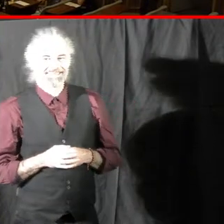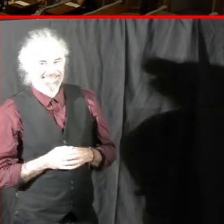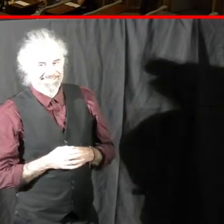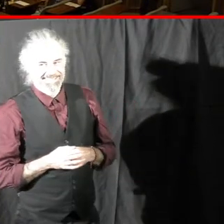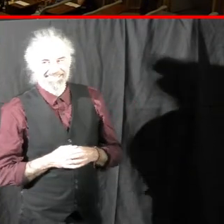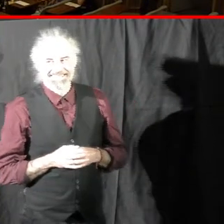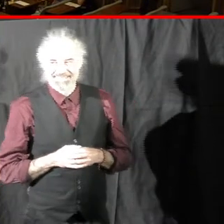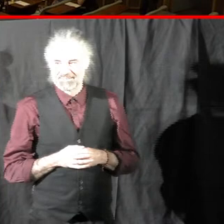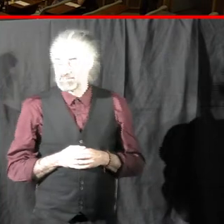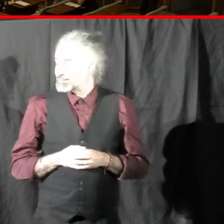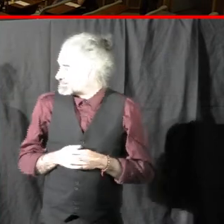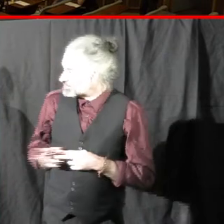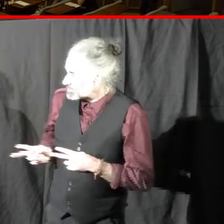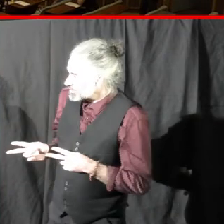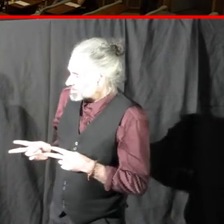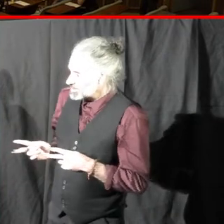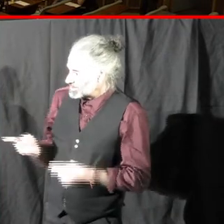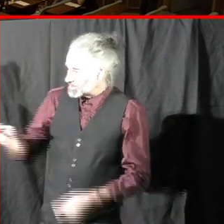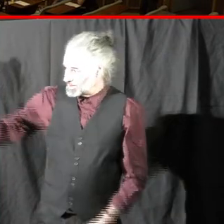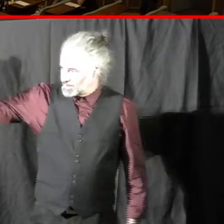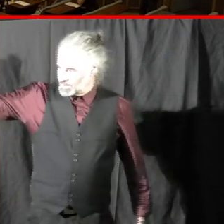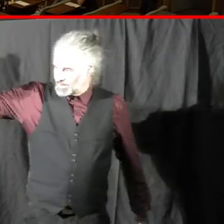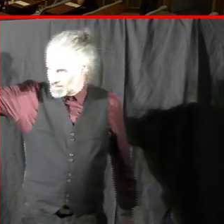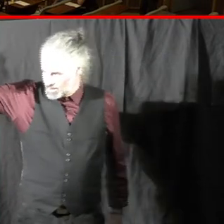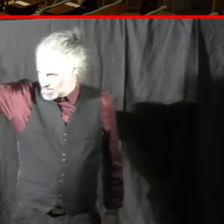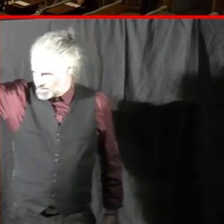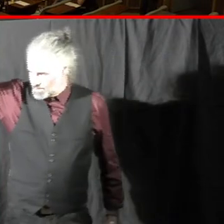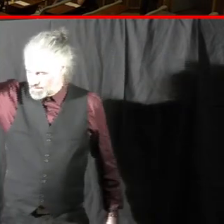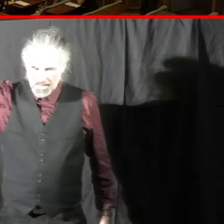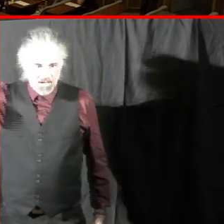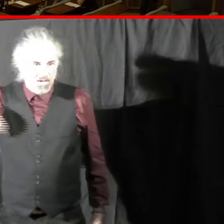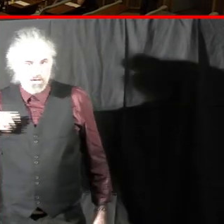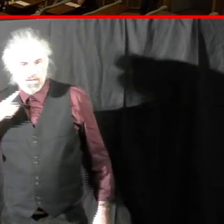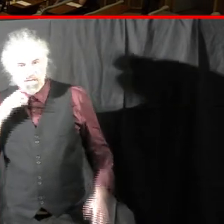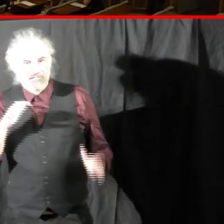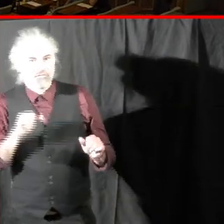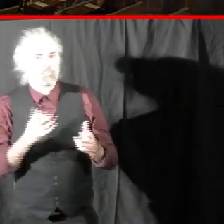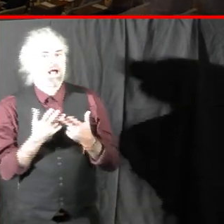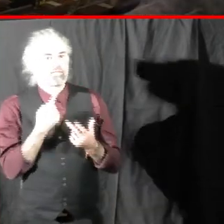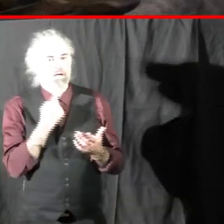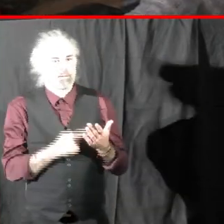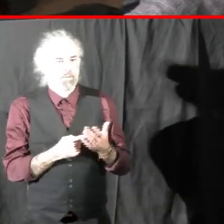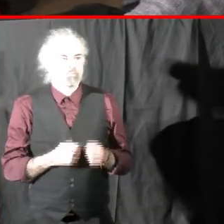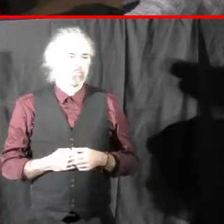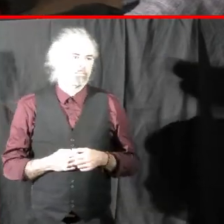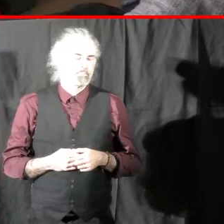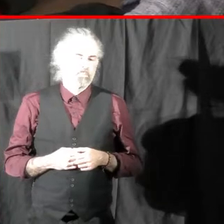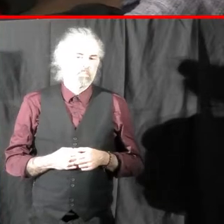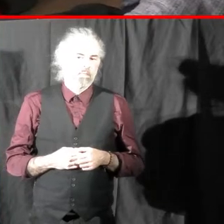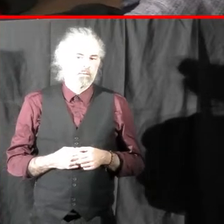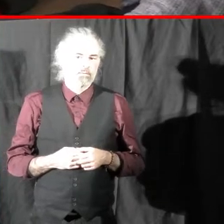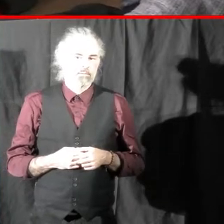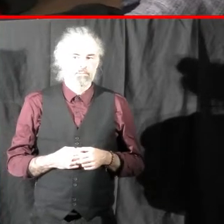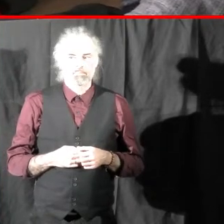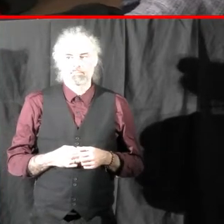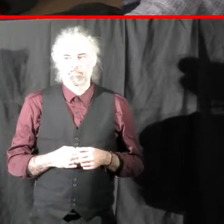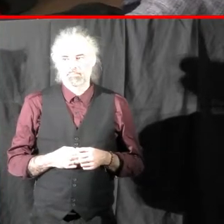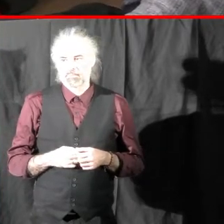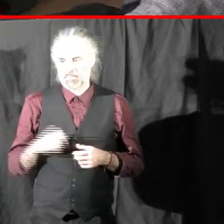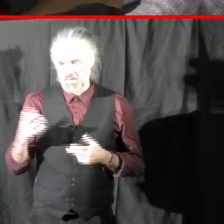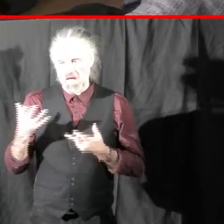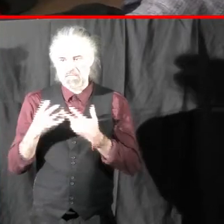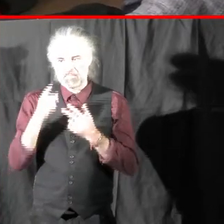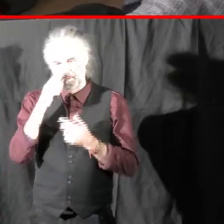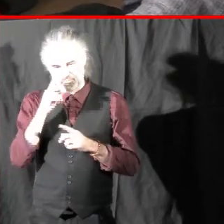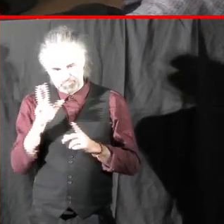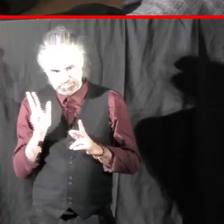Should we see that? Oh, yes, hold on. Oh, sorry, just wanted to confirm there was another comment here. This was, again, Super Sparkleton going off on